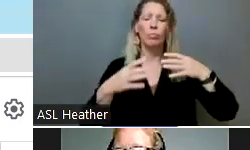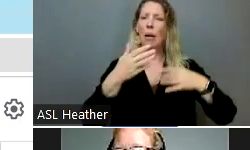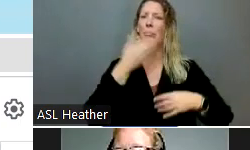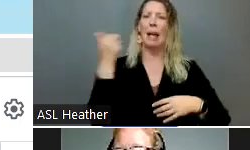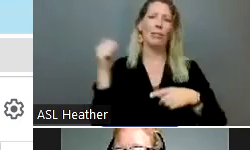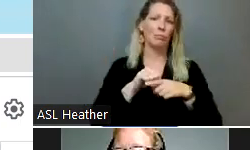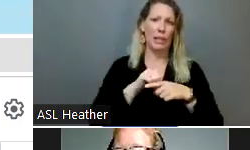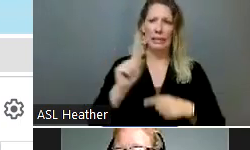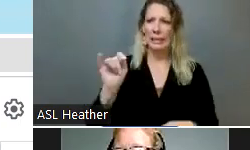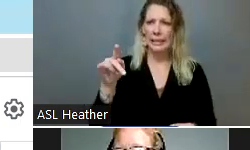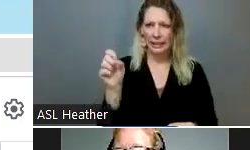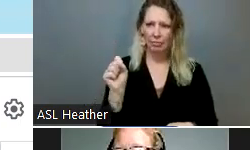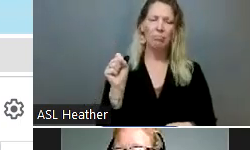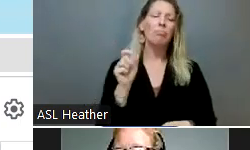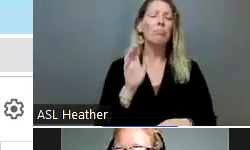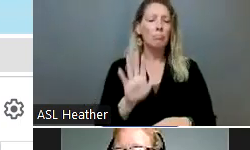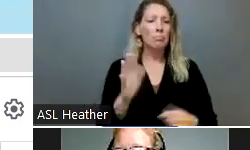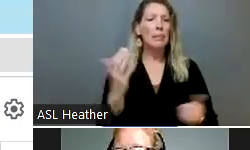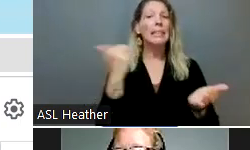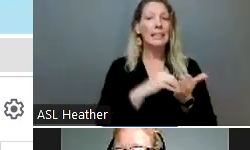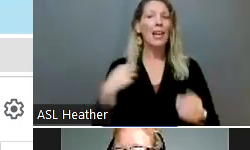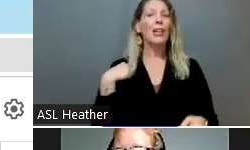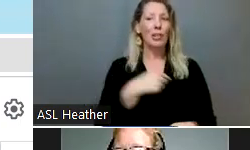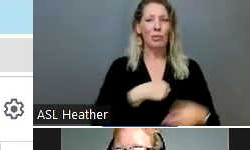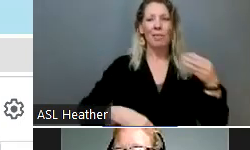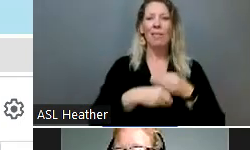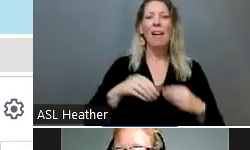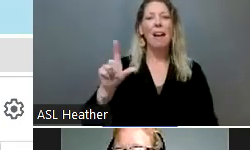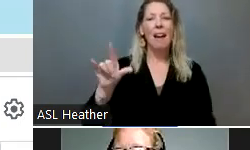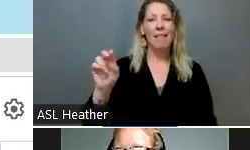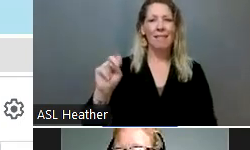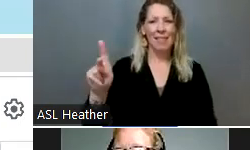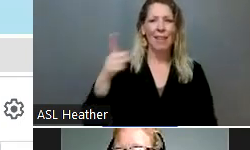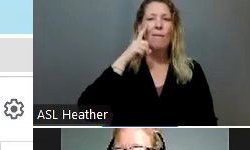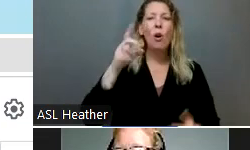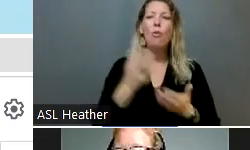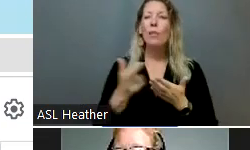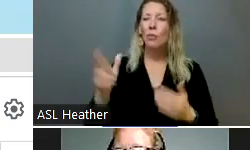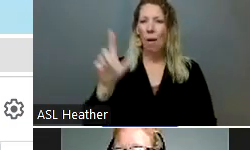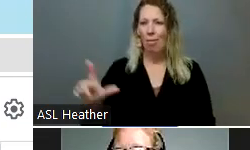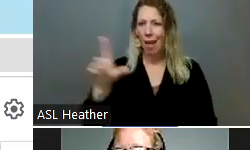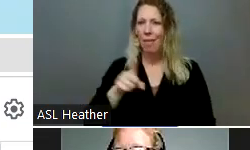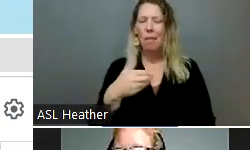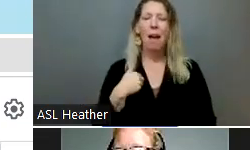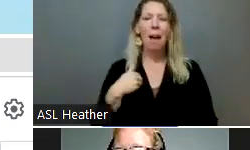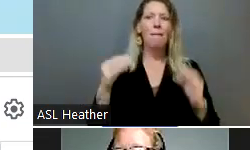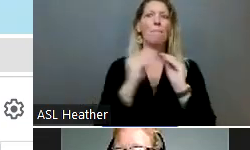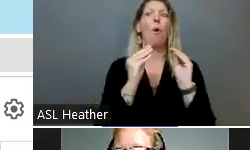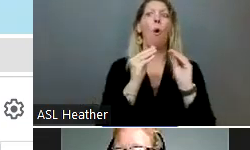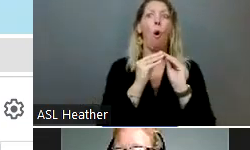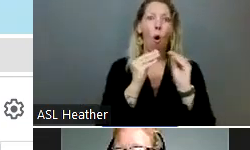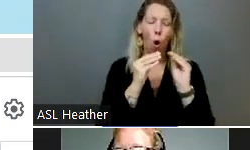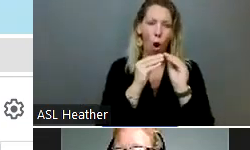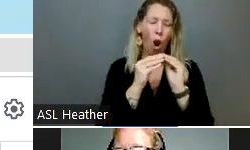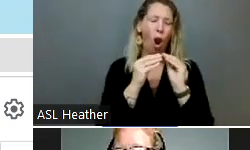practice tips. Once again, we link that resource library, which has a way more extensive list of how